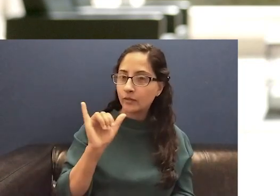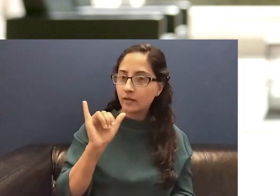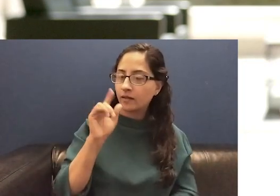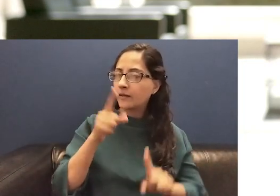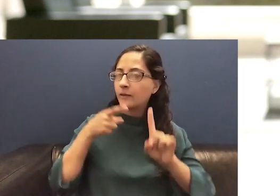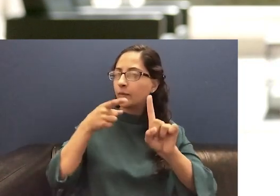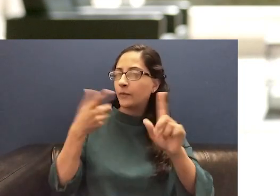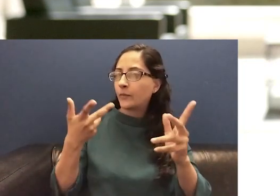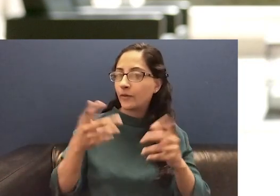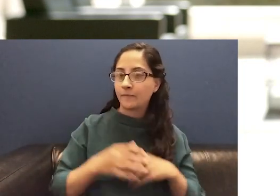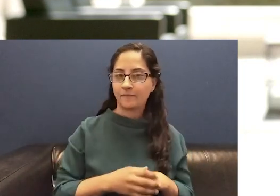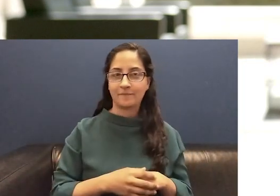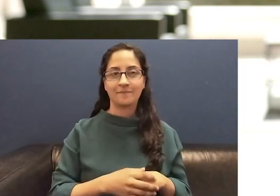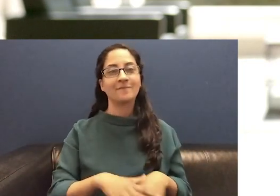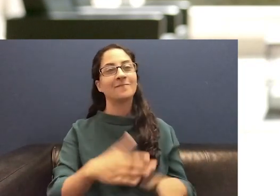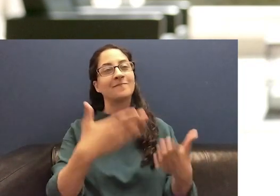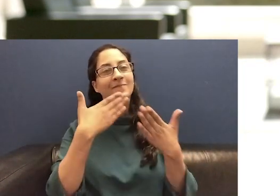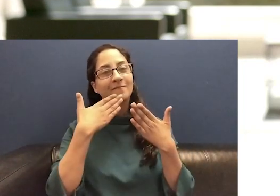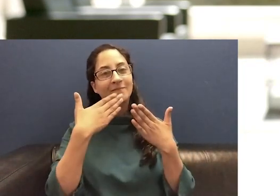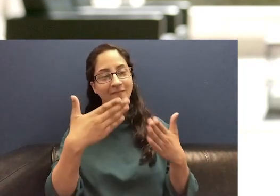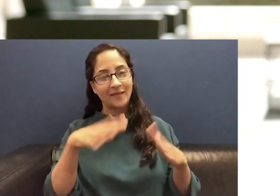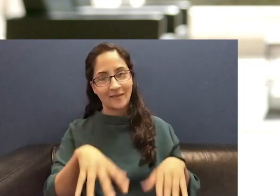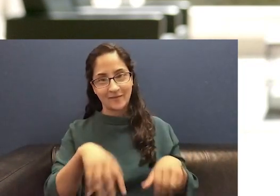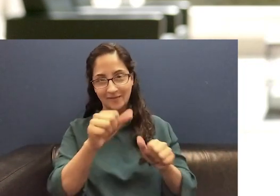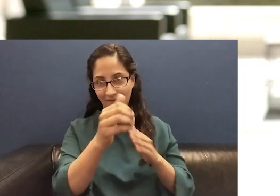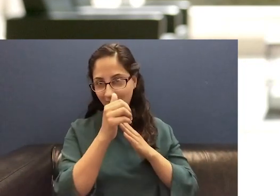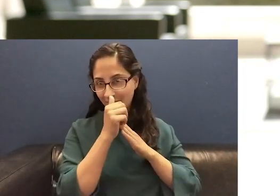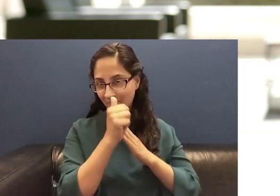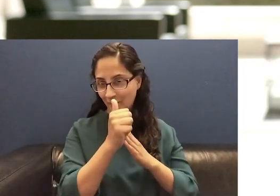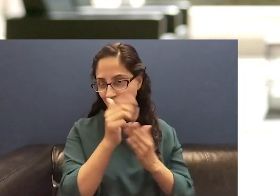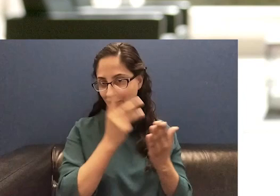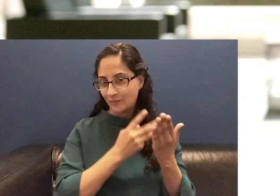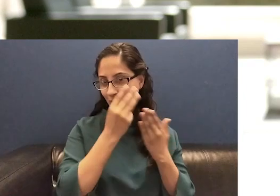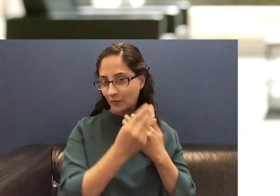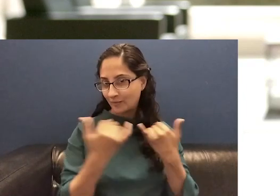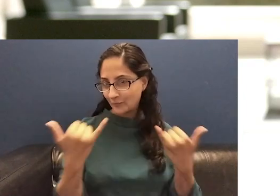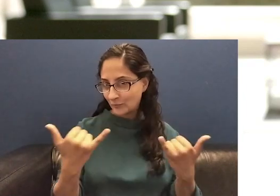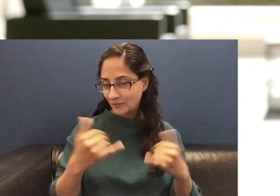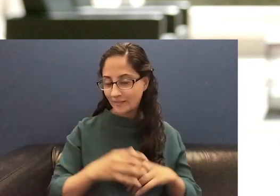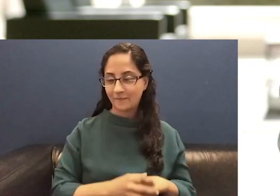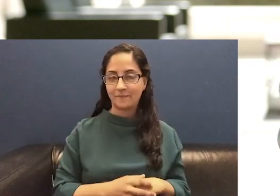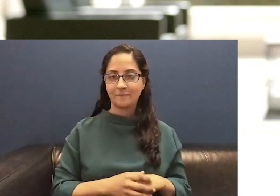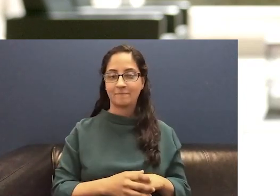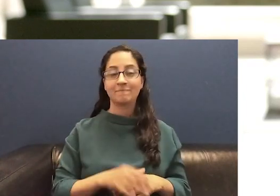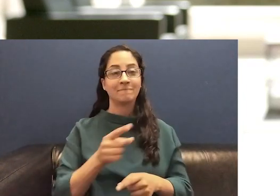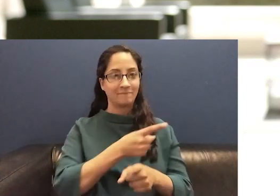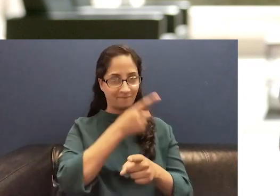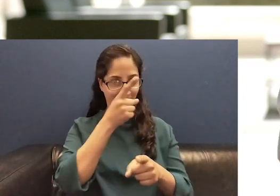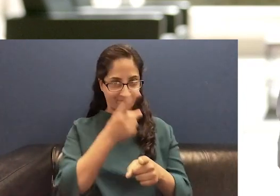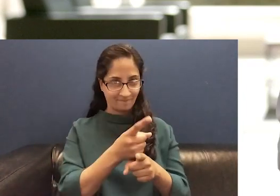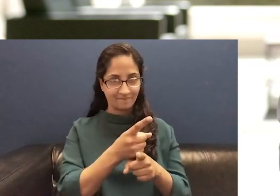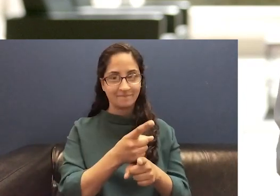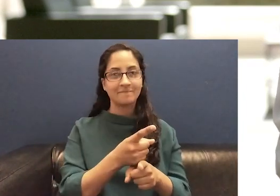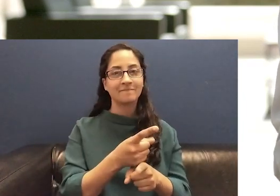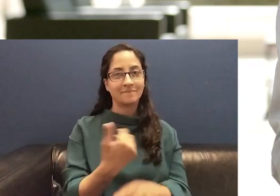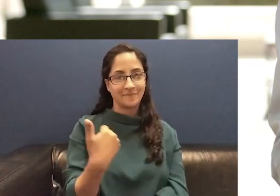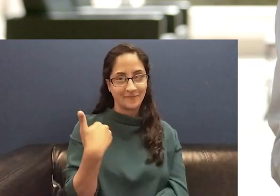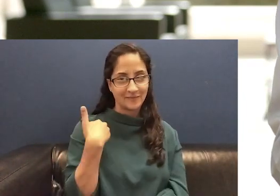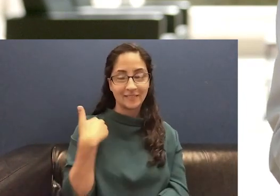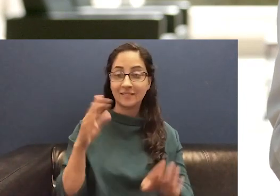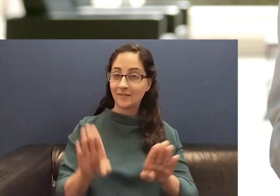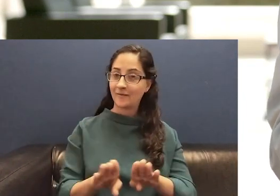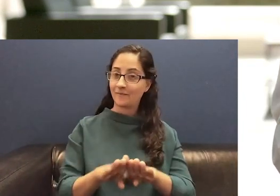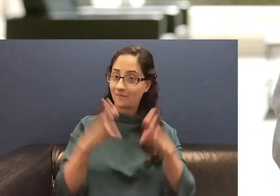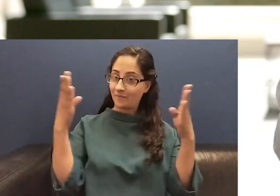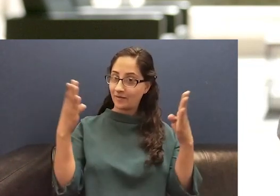conversation. You're absolutely right. We have now launched this year's World Partnership Walk campaign. Look, every walk campaign